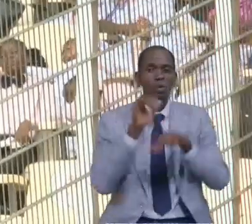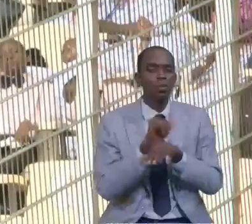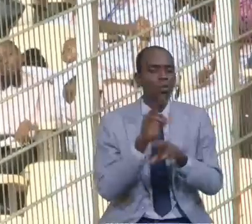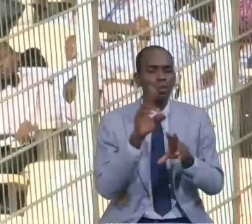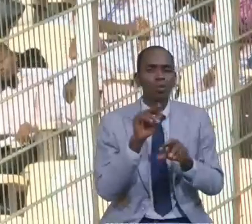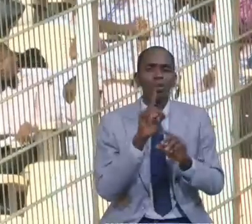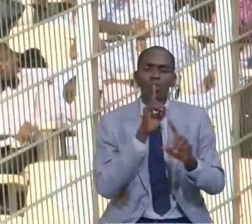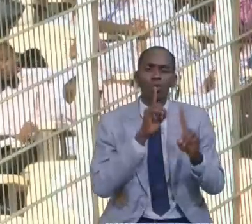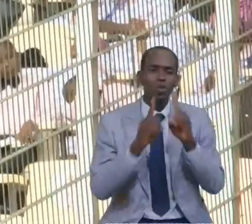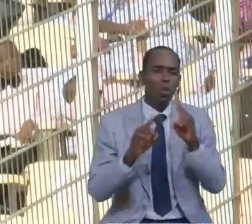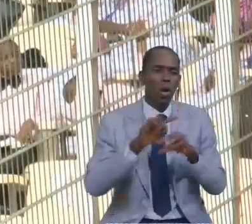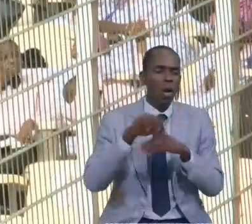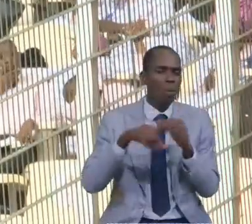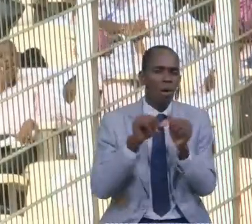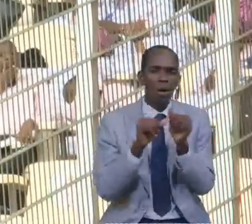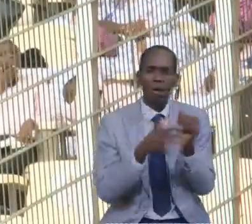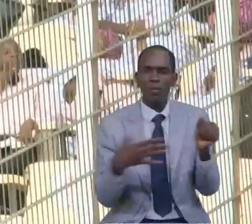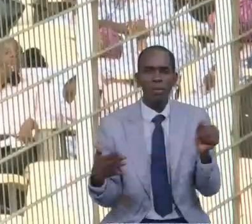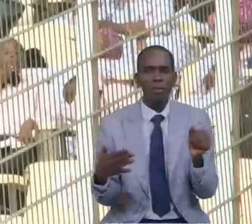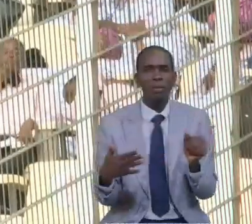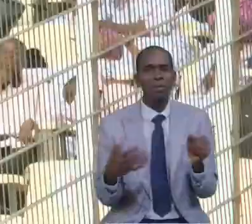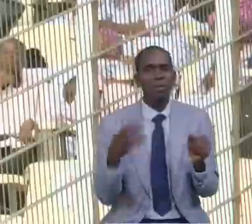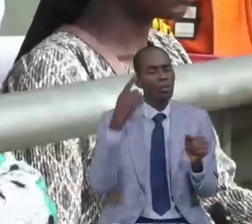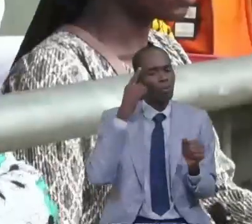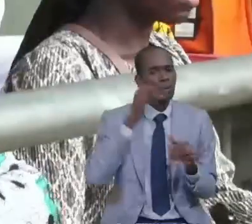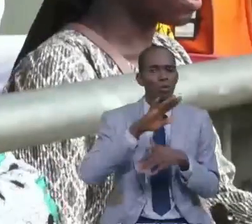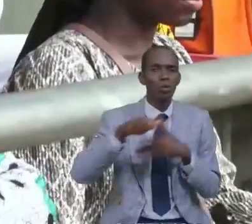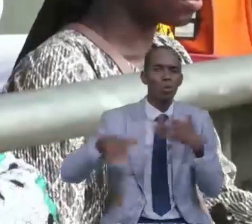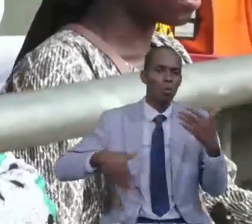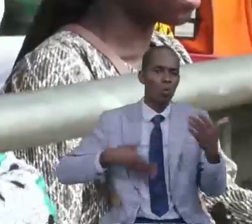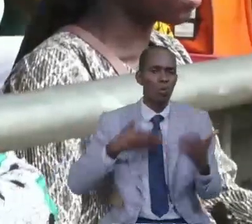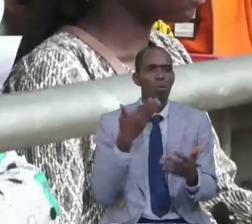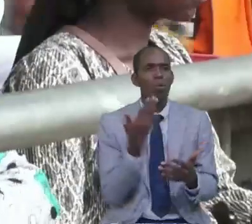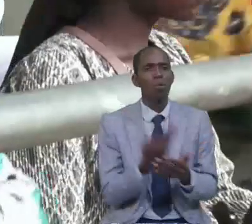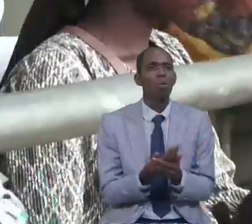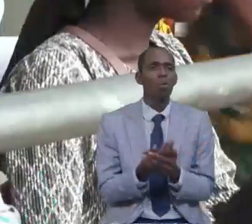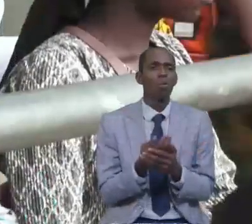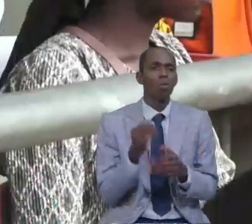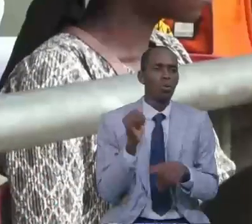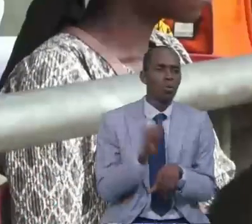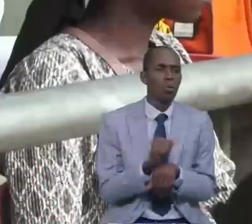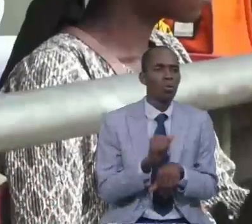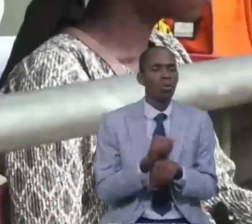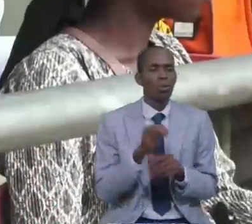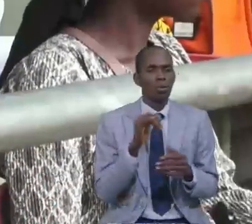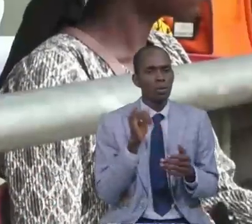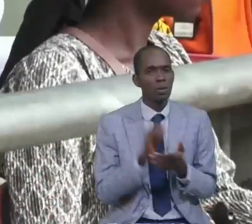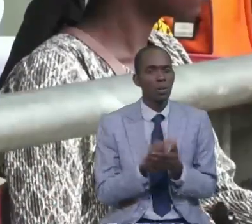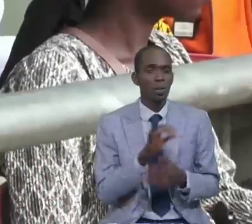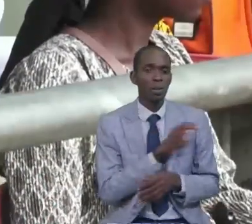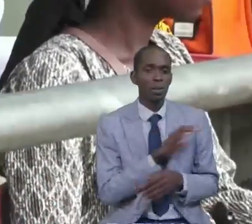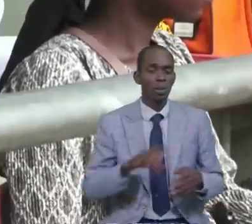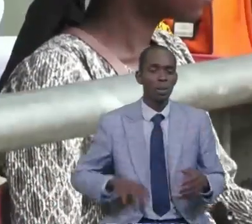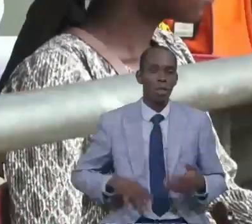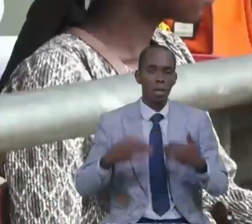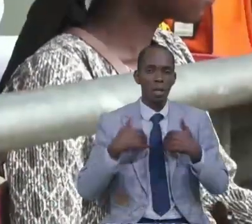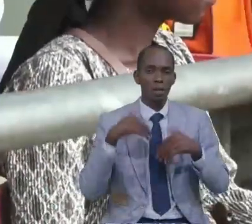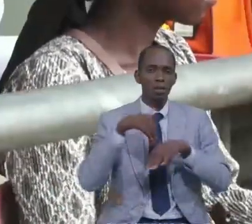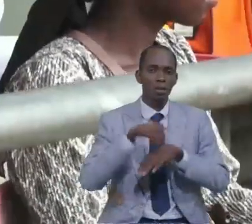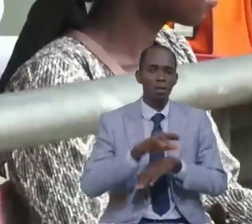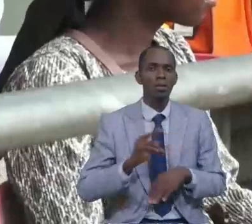who has sent us. In Proverbs chapter 22, verse 28, "Remove not